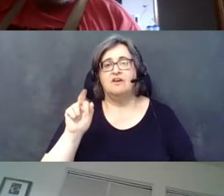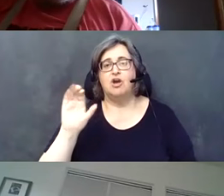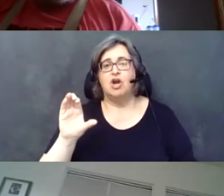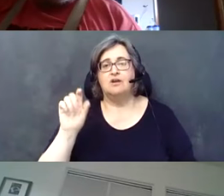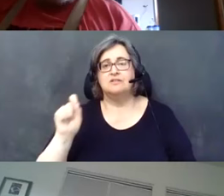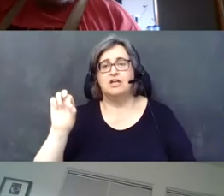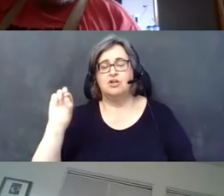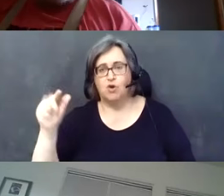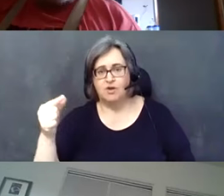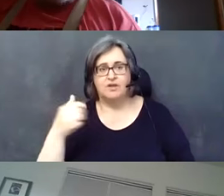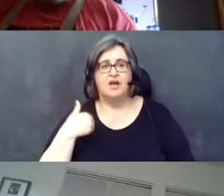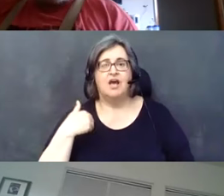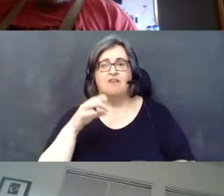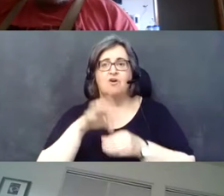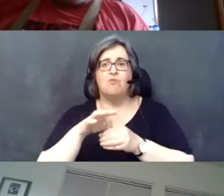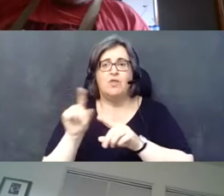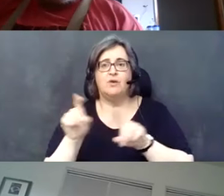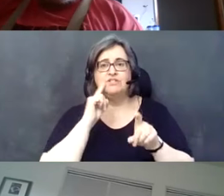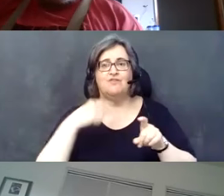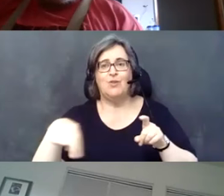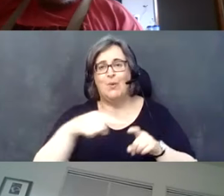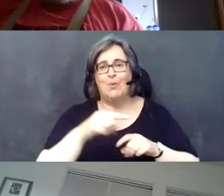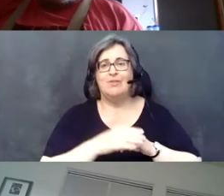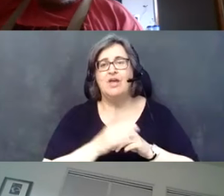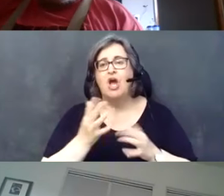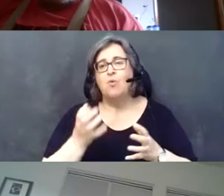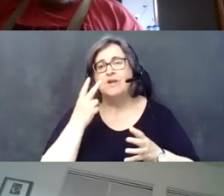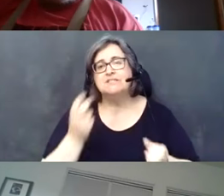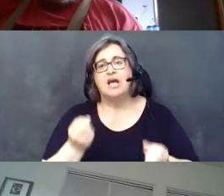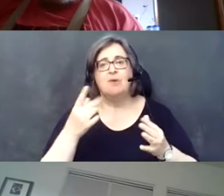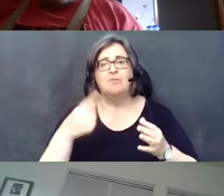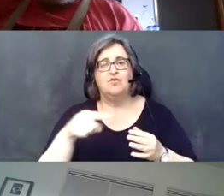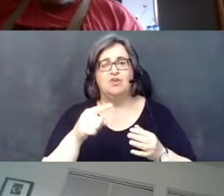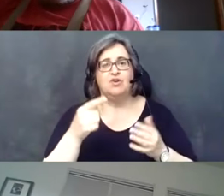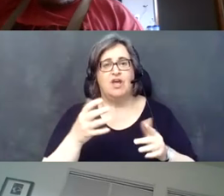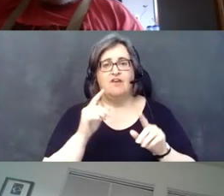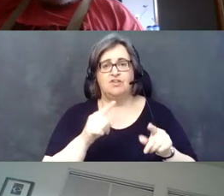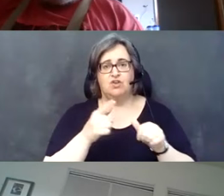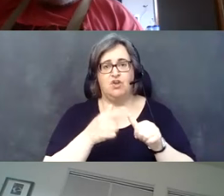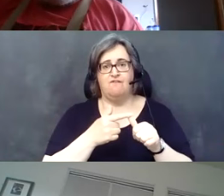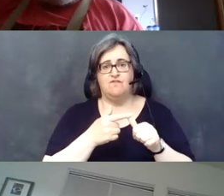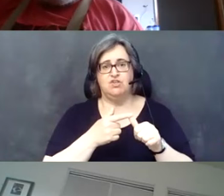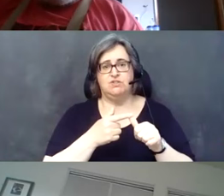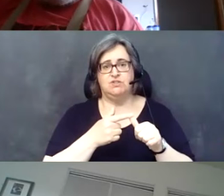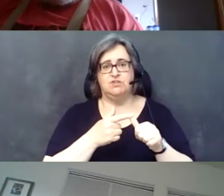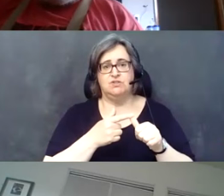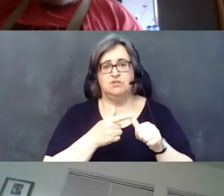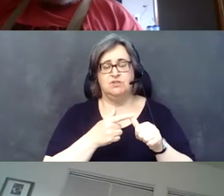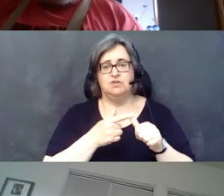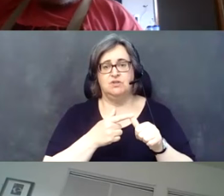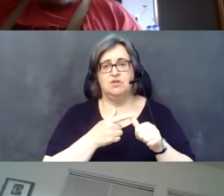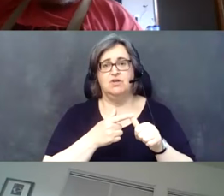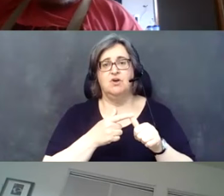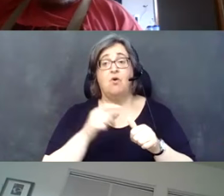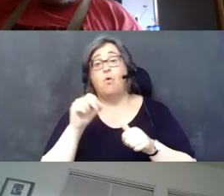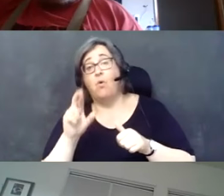Now, I have a polling question for you all. I want to see how many of you have attended our first webinar and or our